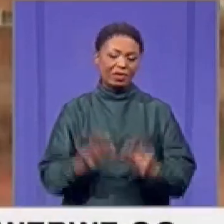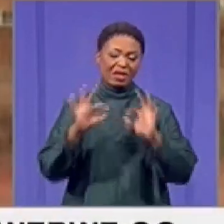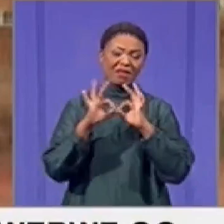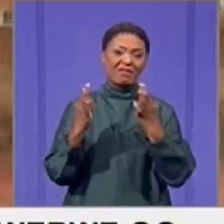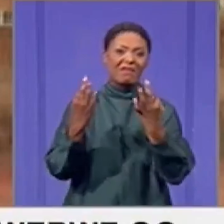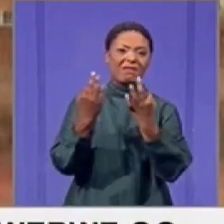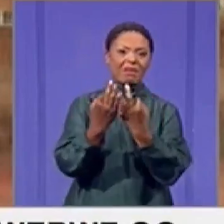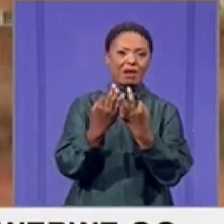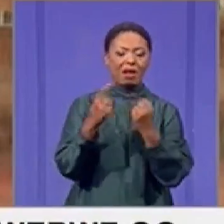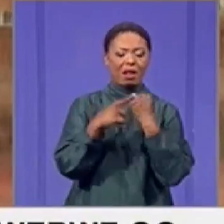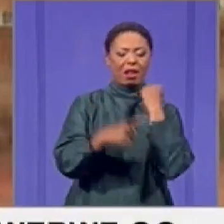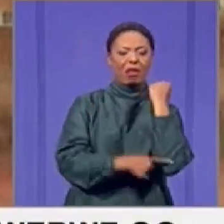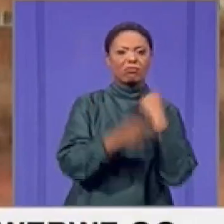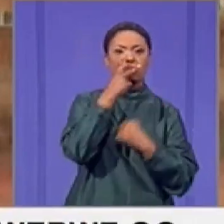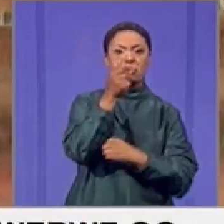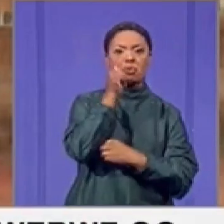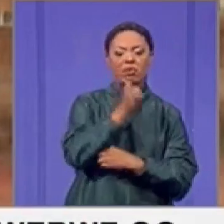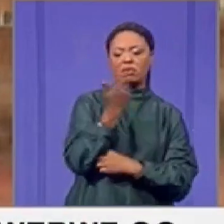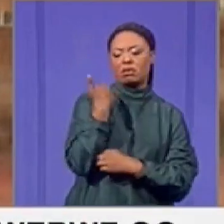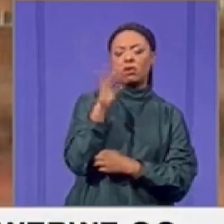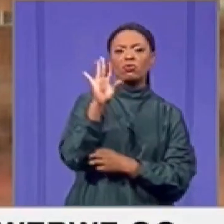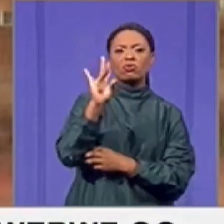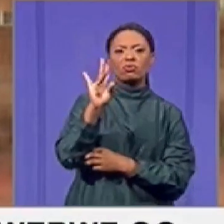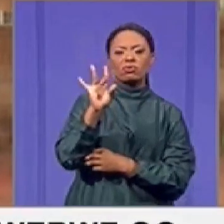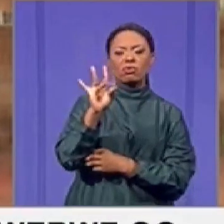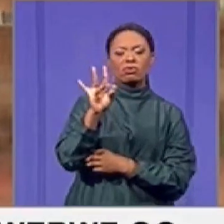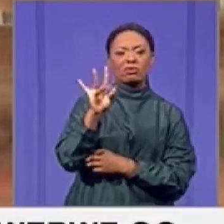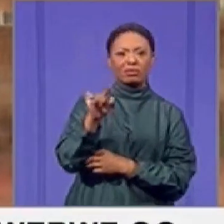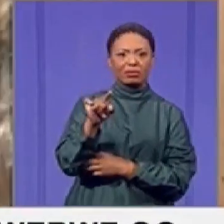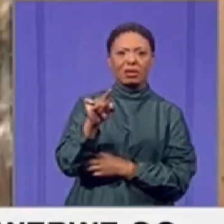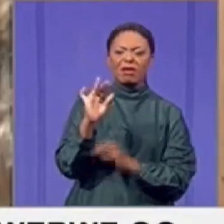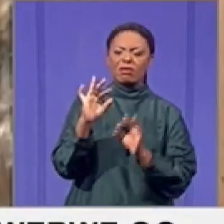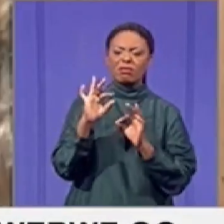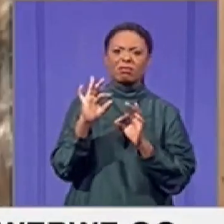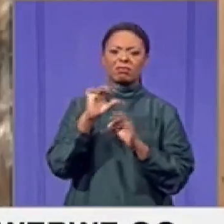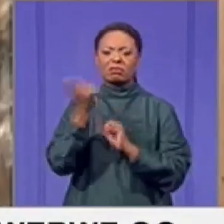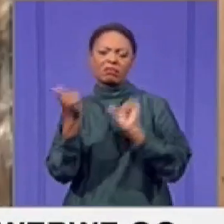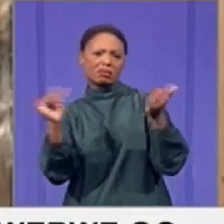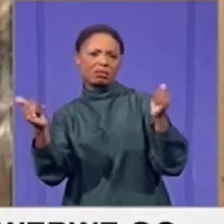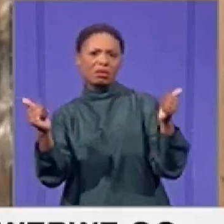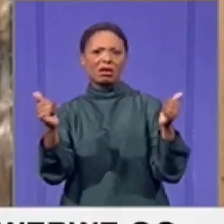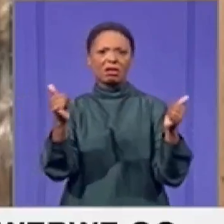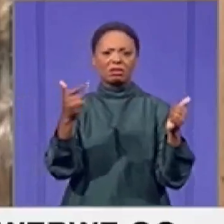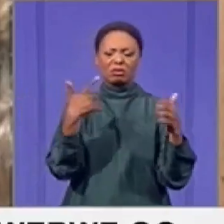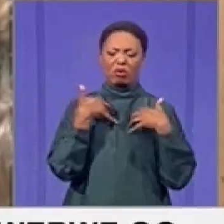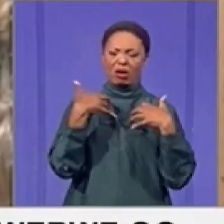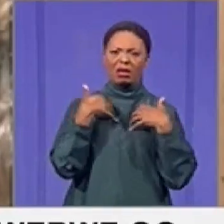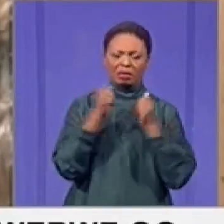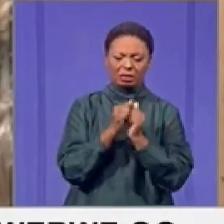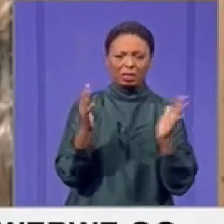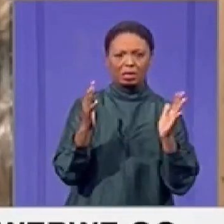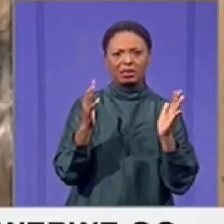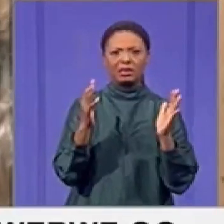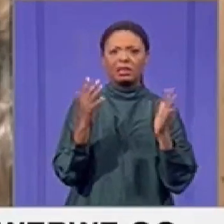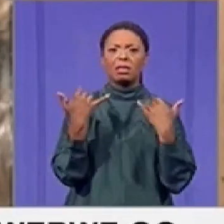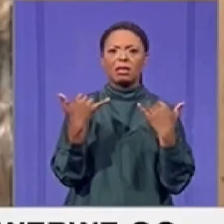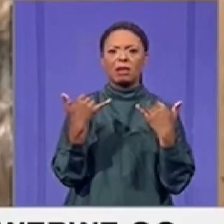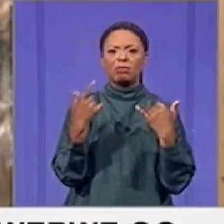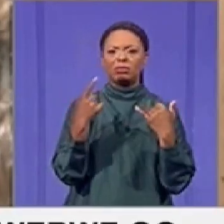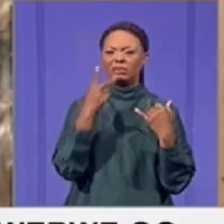Balelapa ba bonwe la bofelo ka la bobedi. Baagisane ba ne ba simolola go tshwenyega, mme ba ne ba dira dipatlisiso. Ba ne